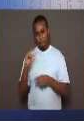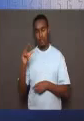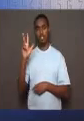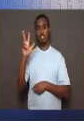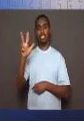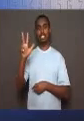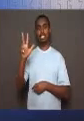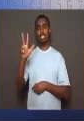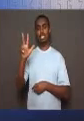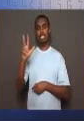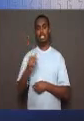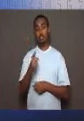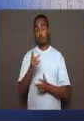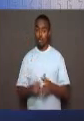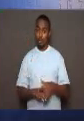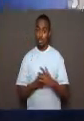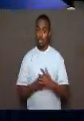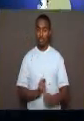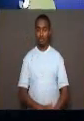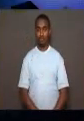them. You may begin.